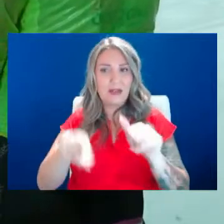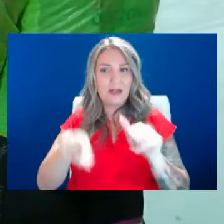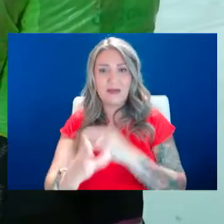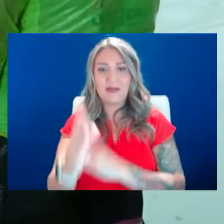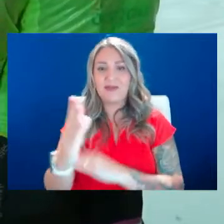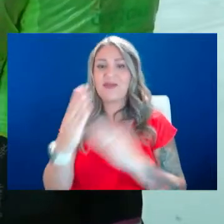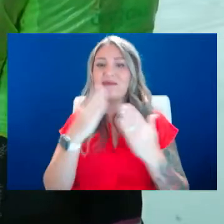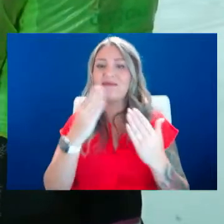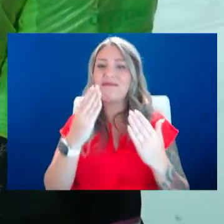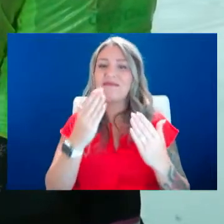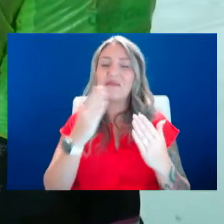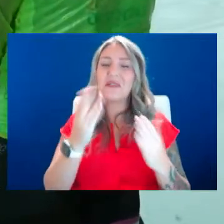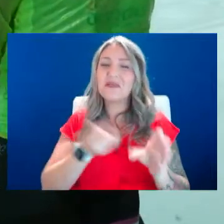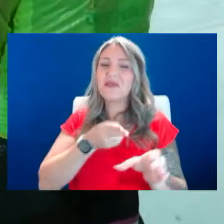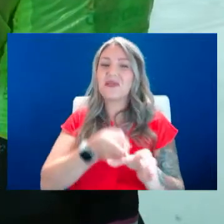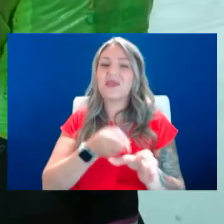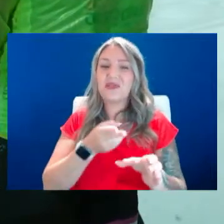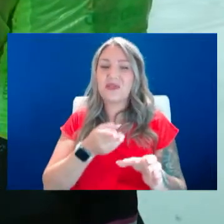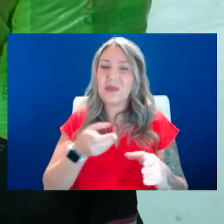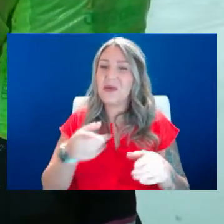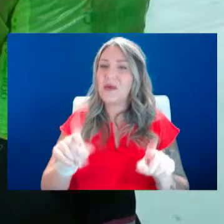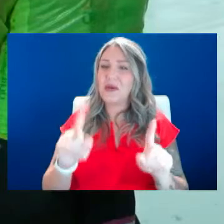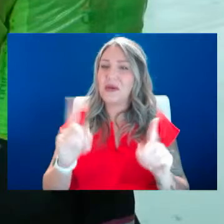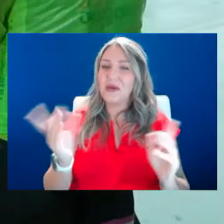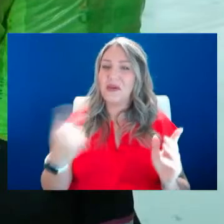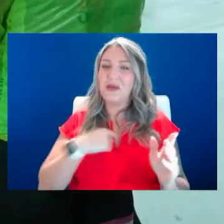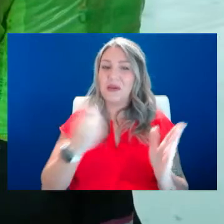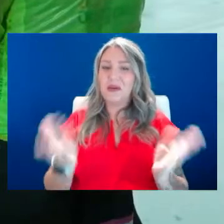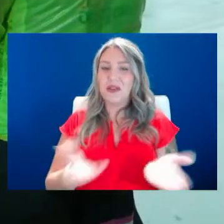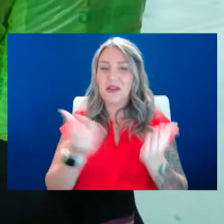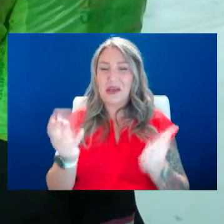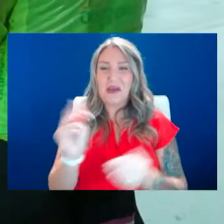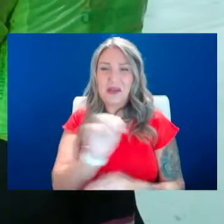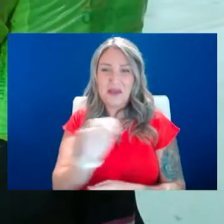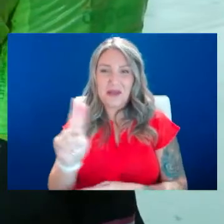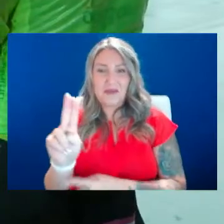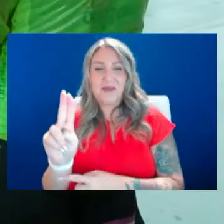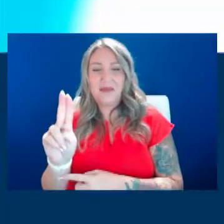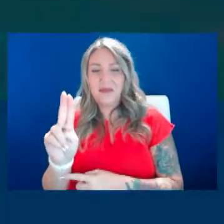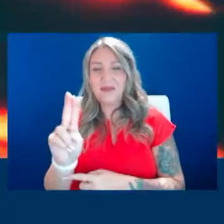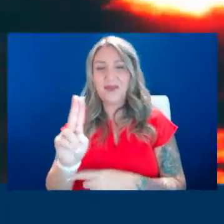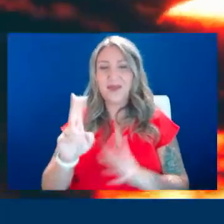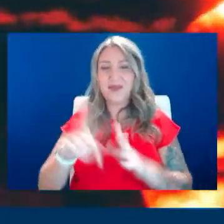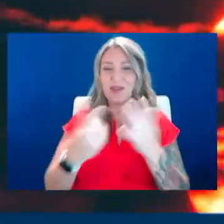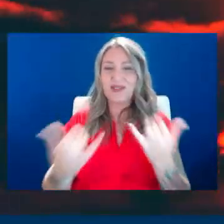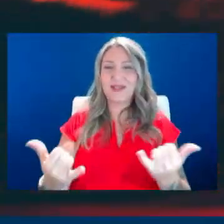for tuning in with us as we are here on the Morning Medical Update that starts right now.